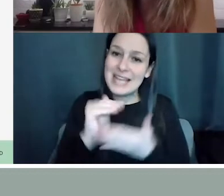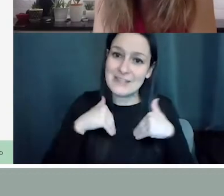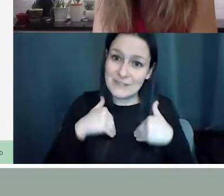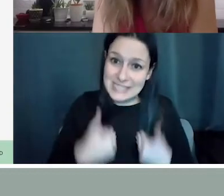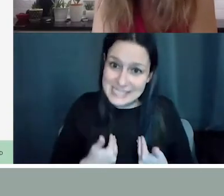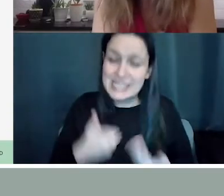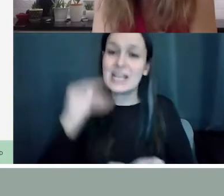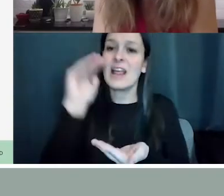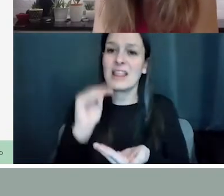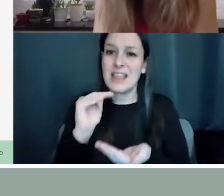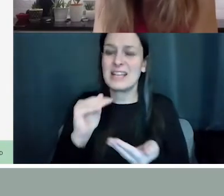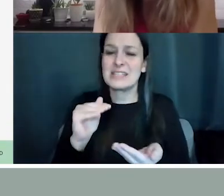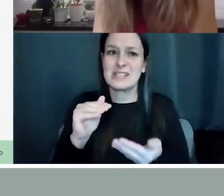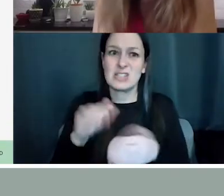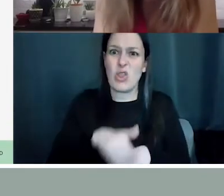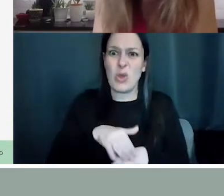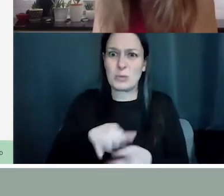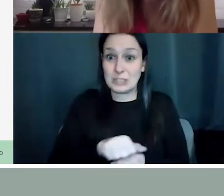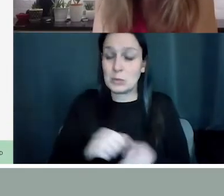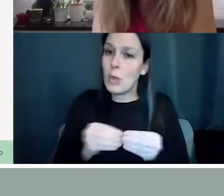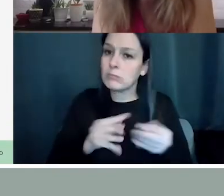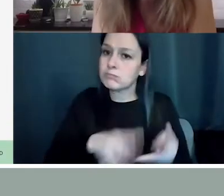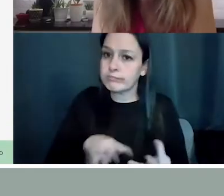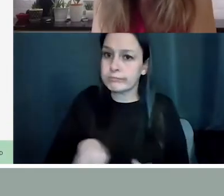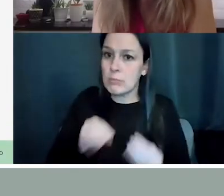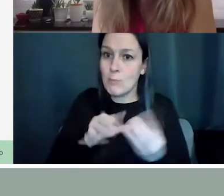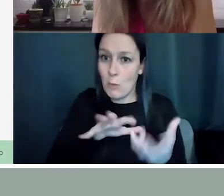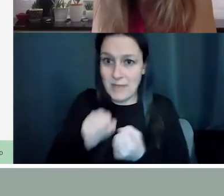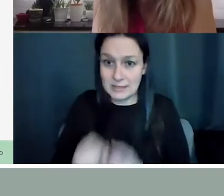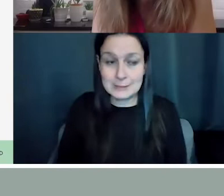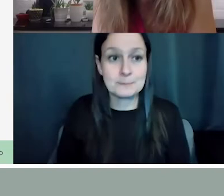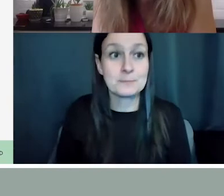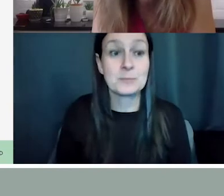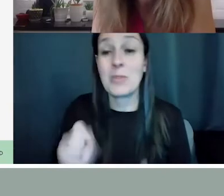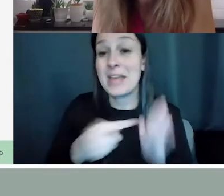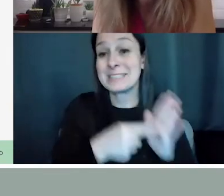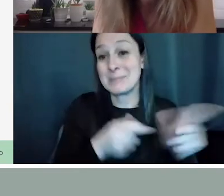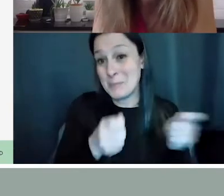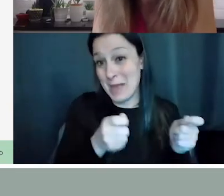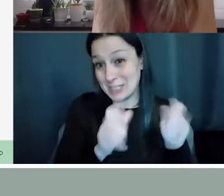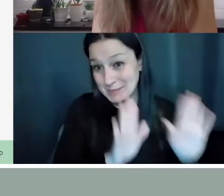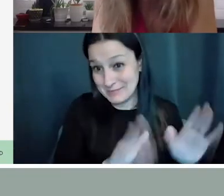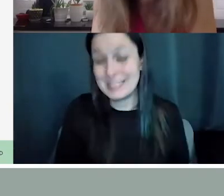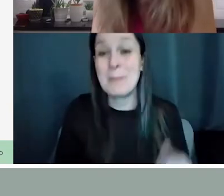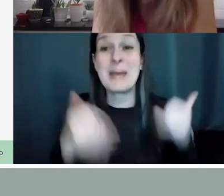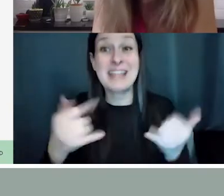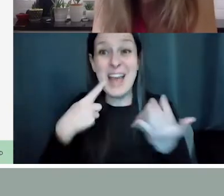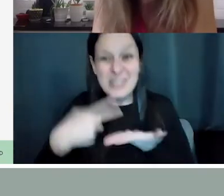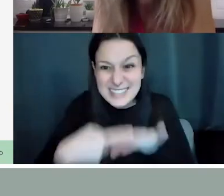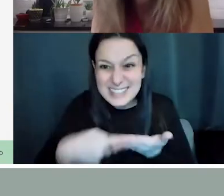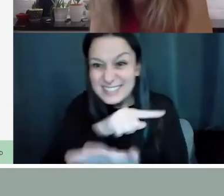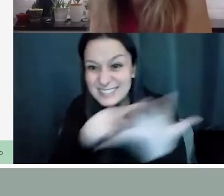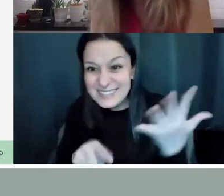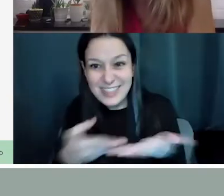digestion. Okay, so that was our little chat about symptom management. And now I want to kind of get into it about all the things that you want